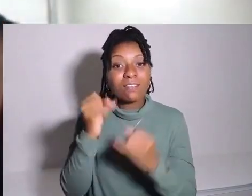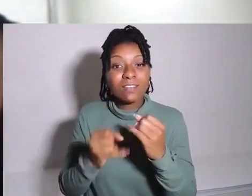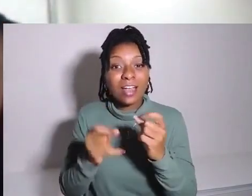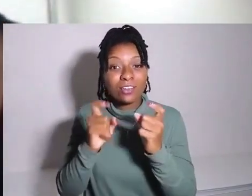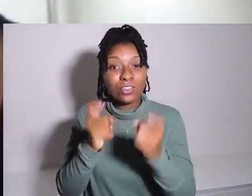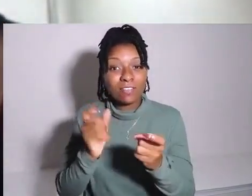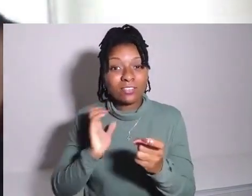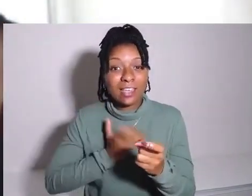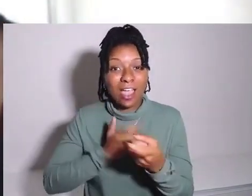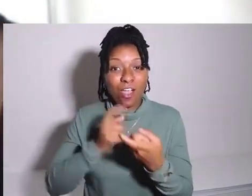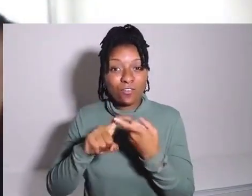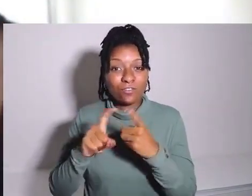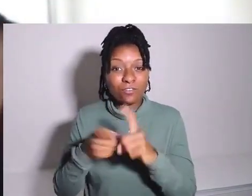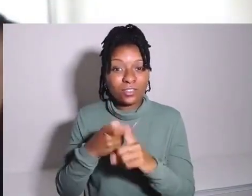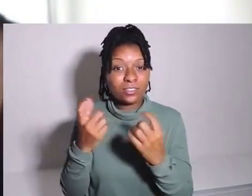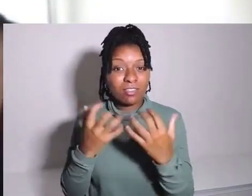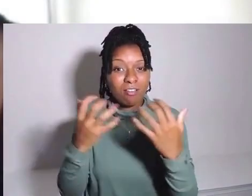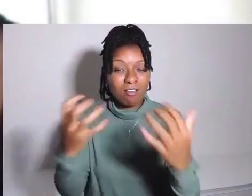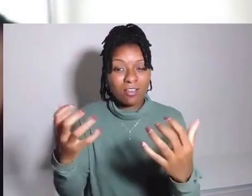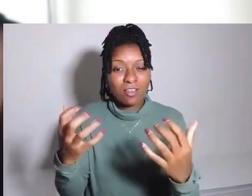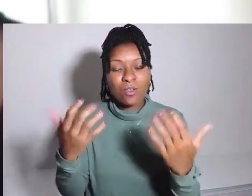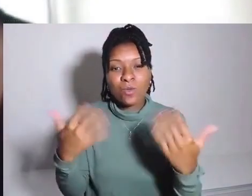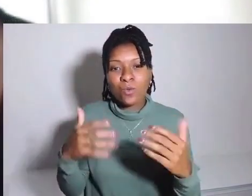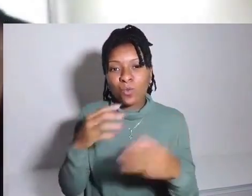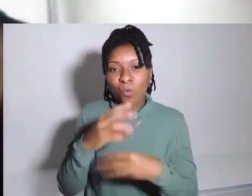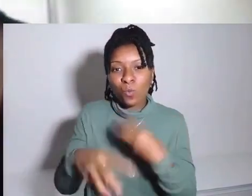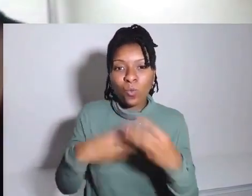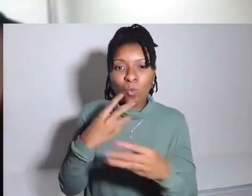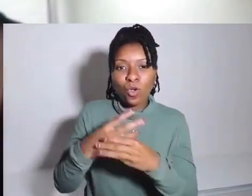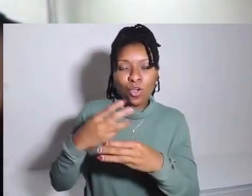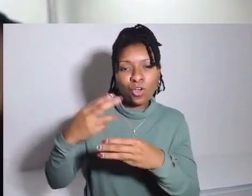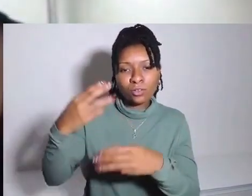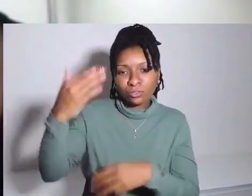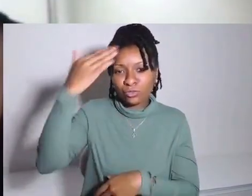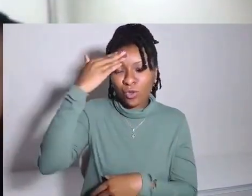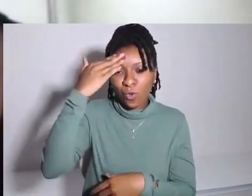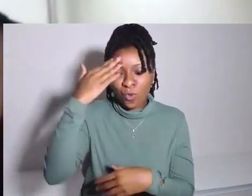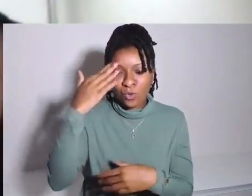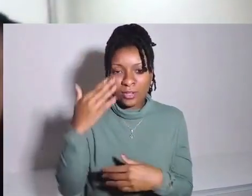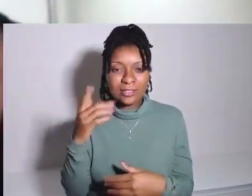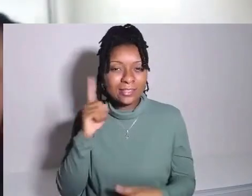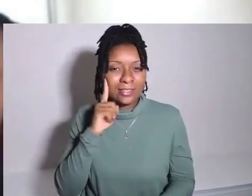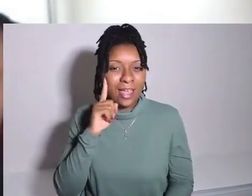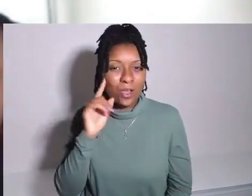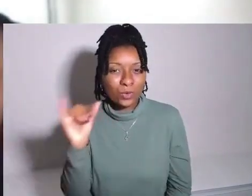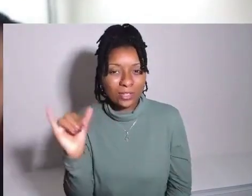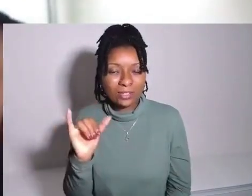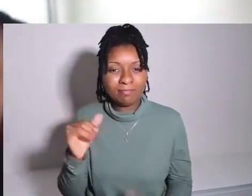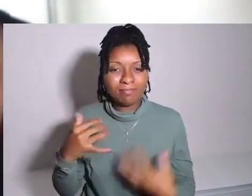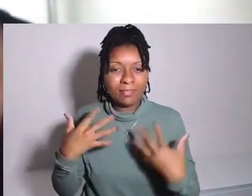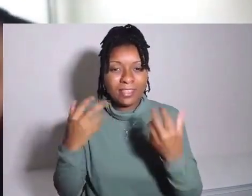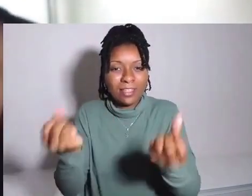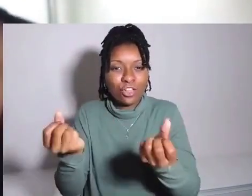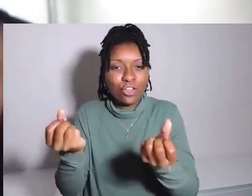audience is the world-renowned grief doula and sound healer, Gina Breedlove.